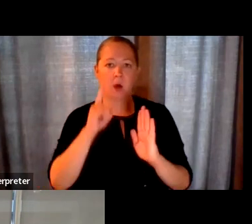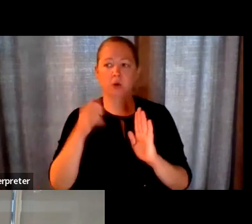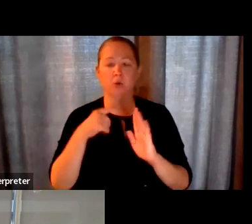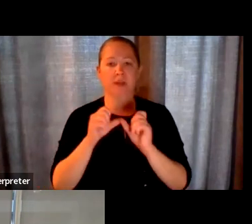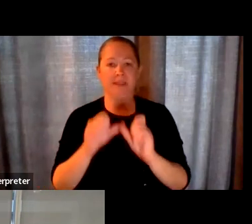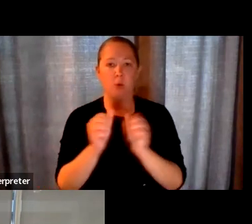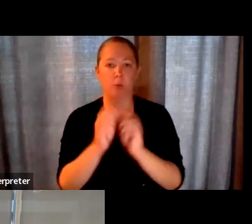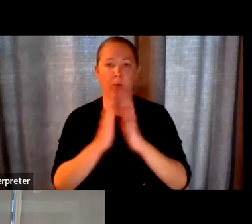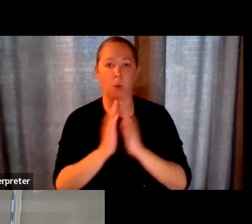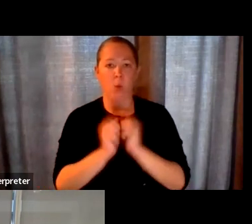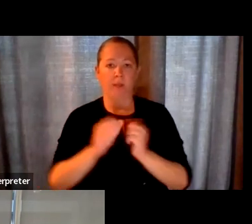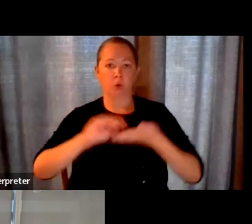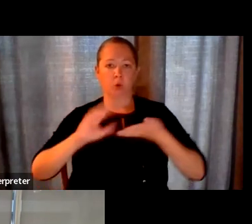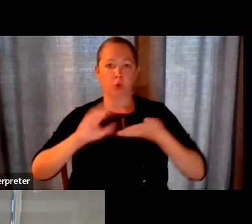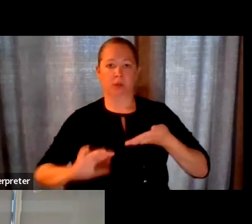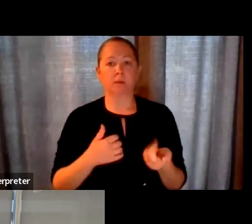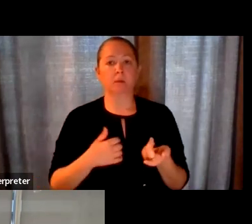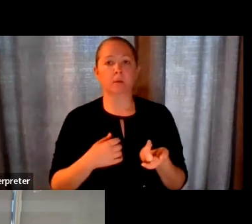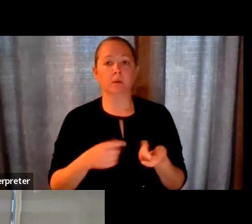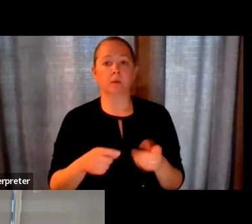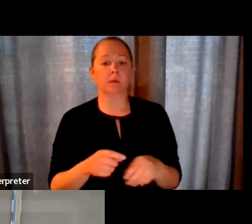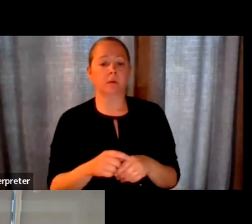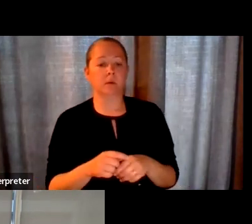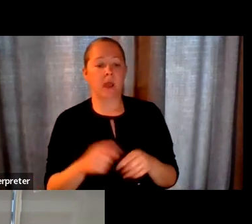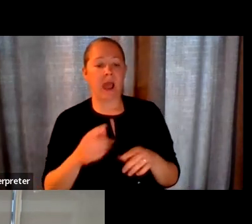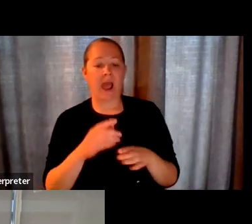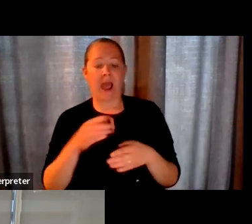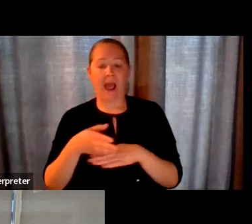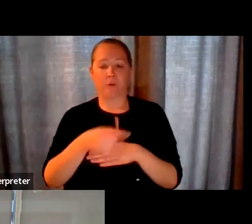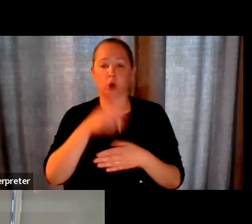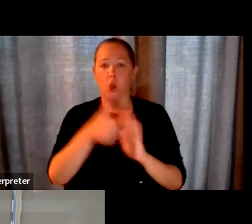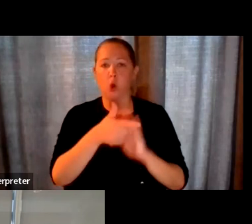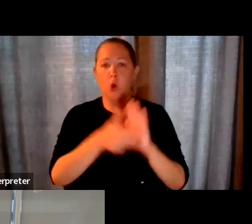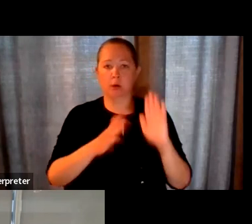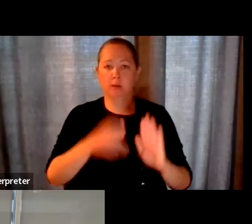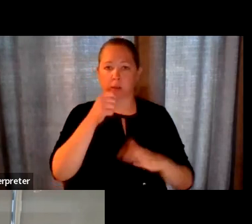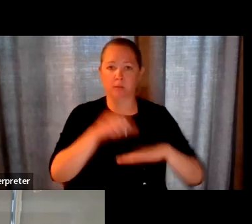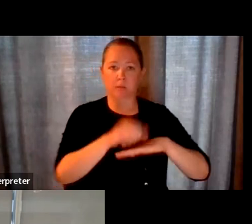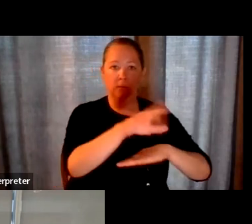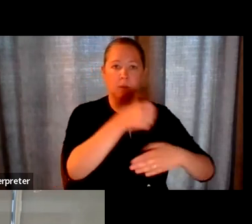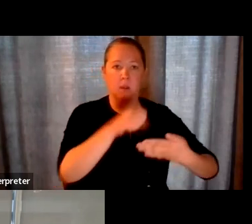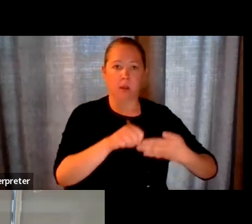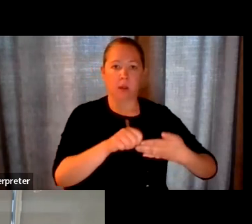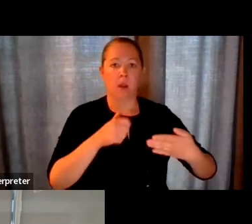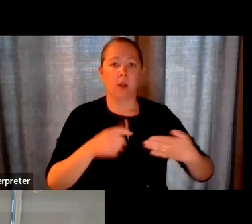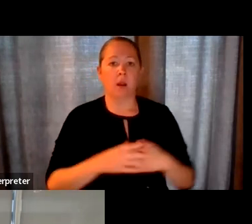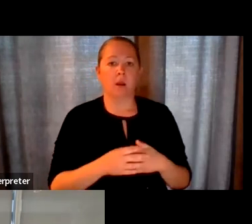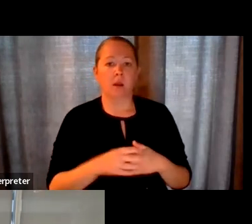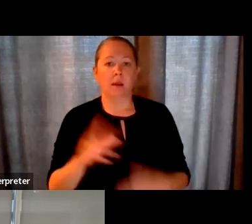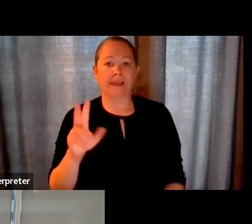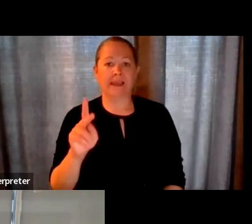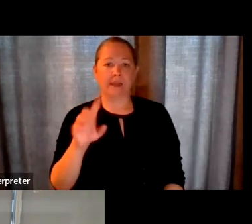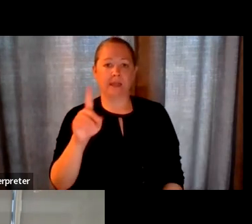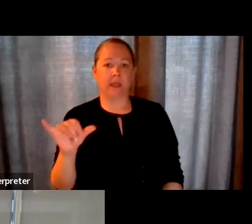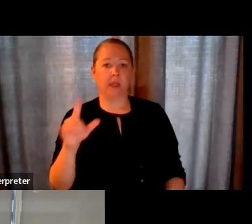students. Meanwhile, after his lawyers sent that letter to the district, Kennedy went on a media tour. He told the media